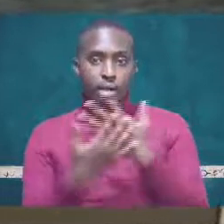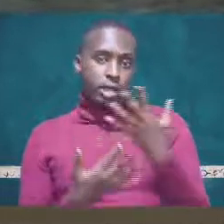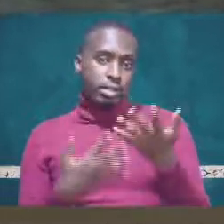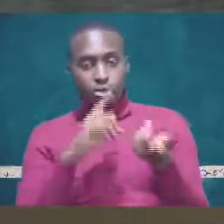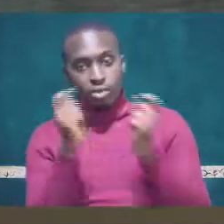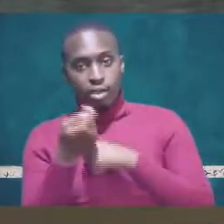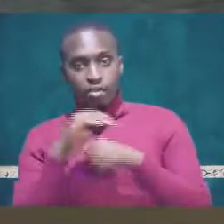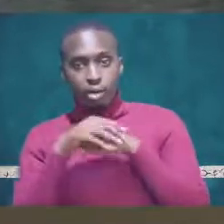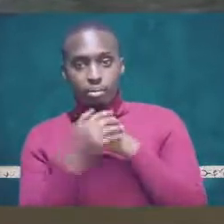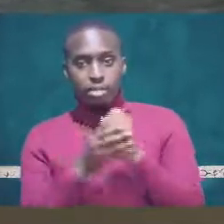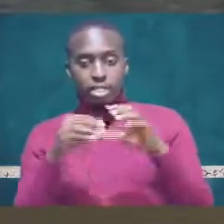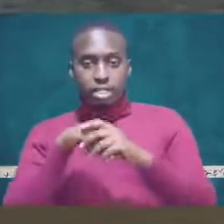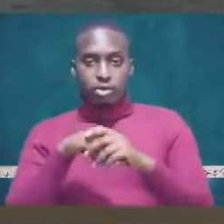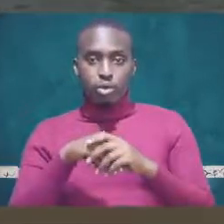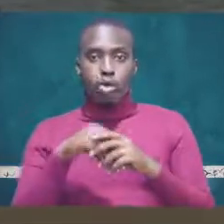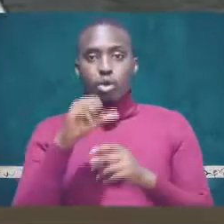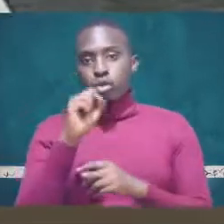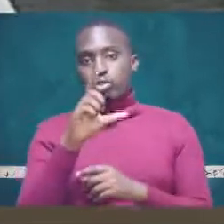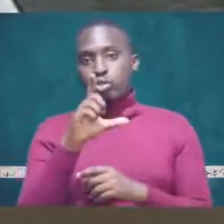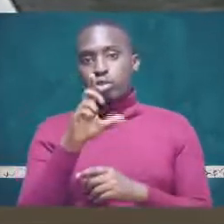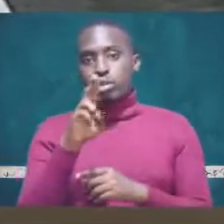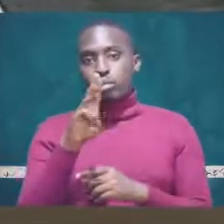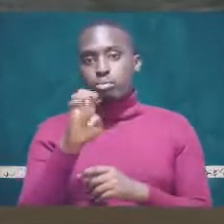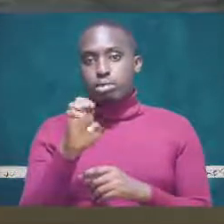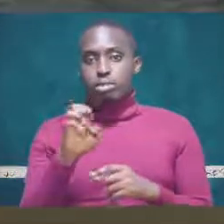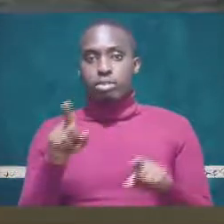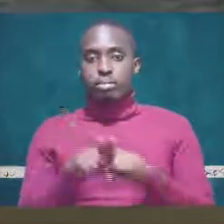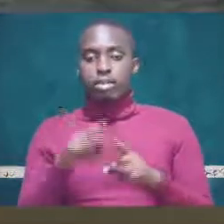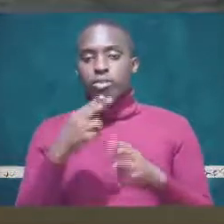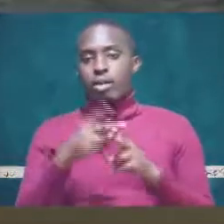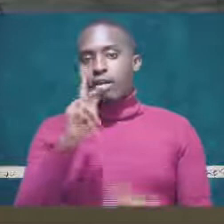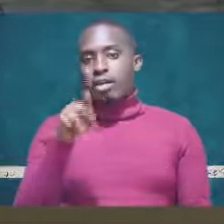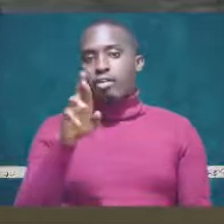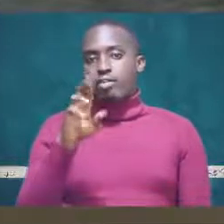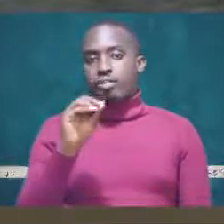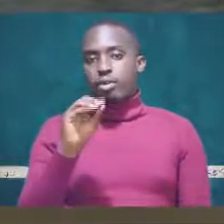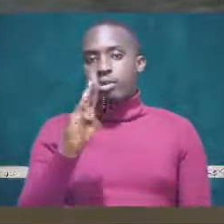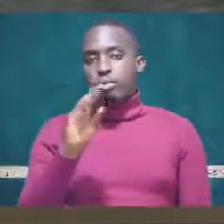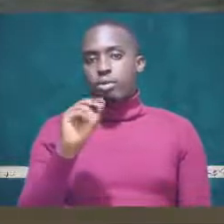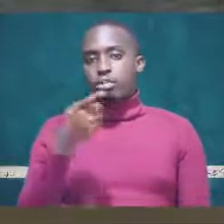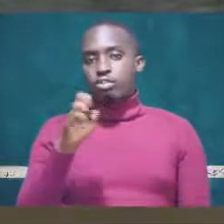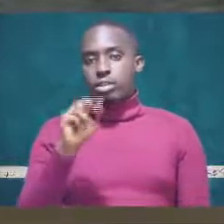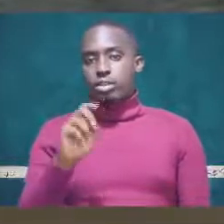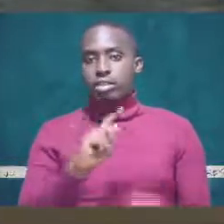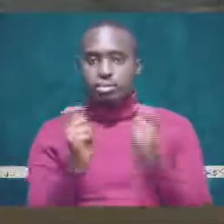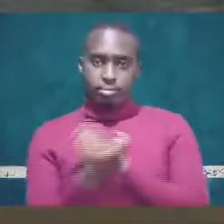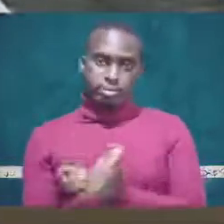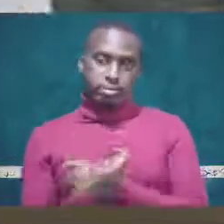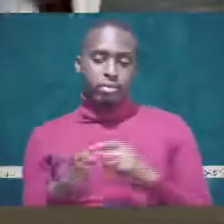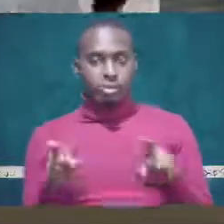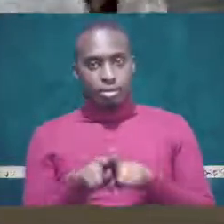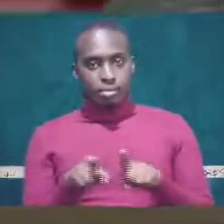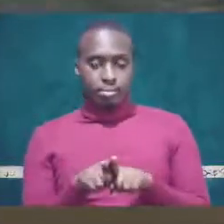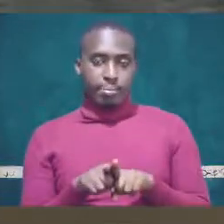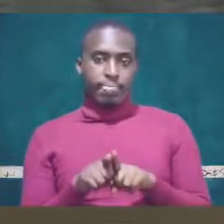be formed into a soluble protein, which is called fibrinogen, which is going to be converted into fibrin, which is a